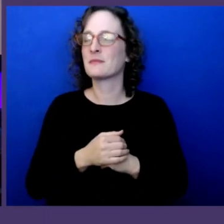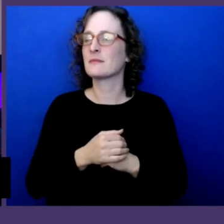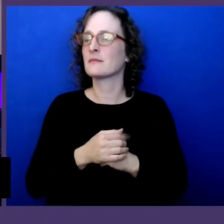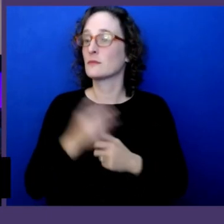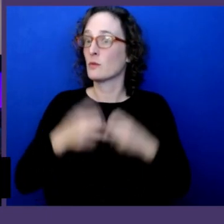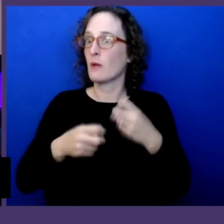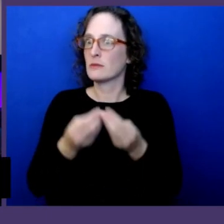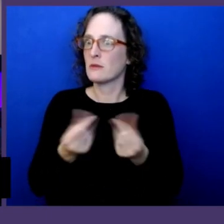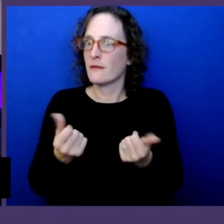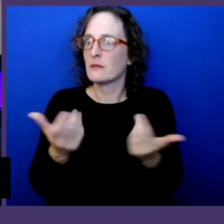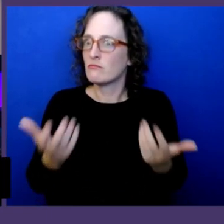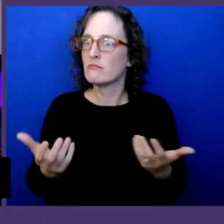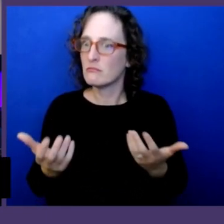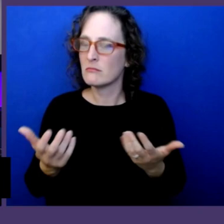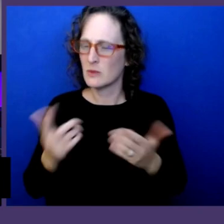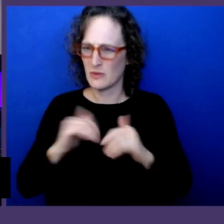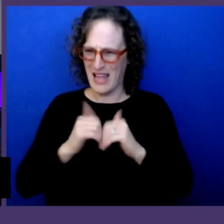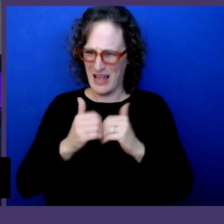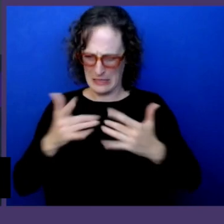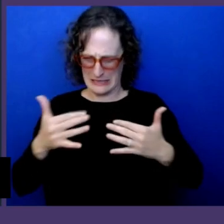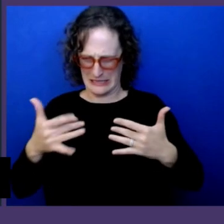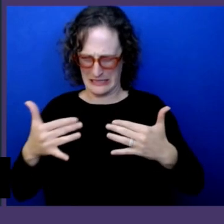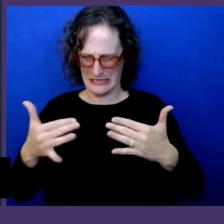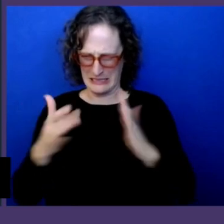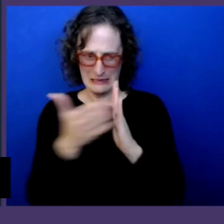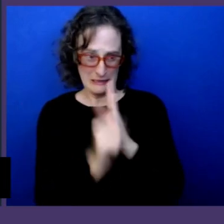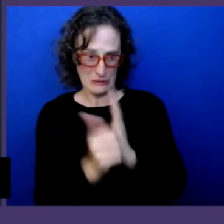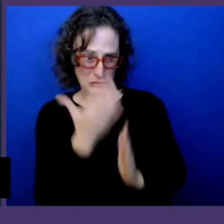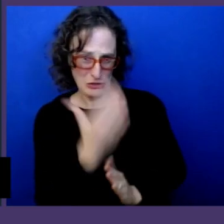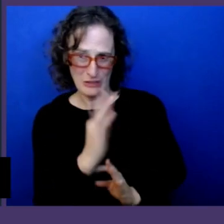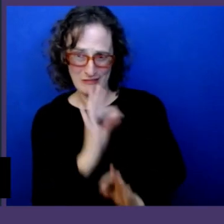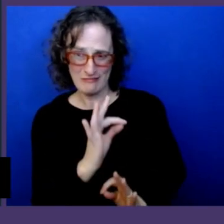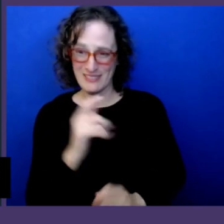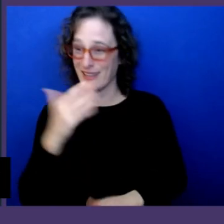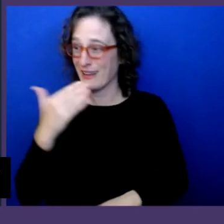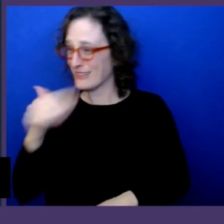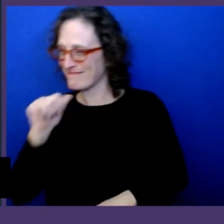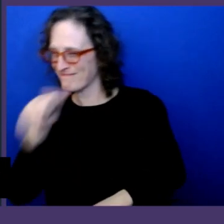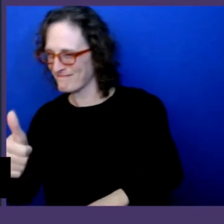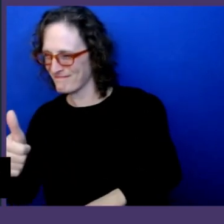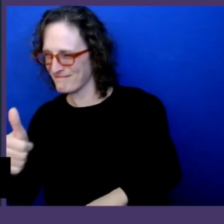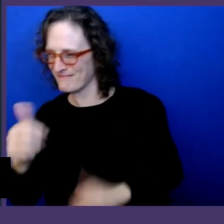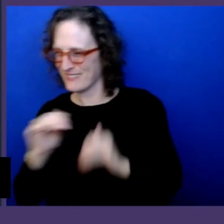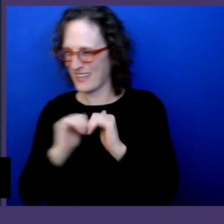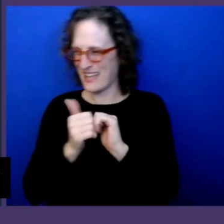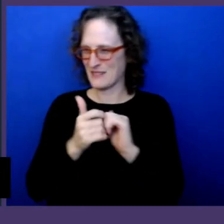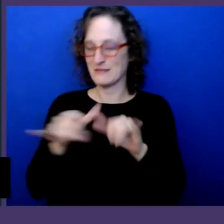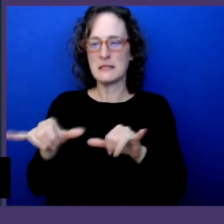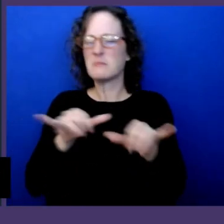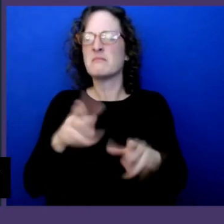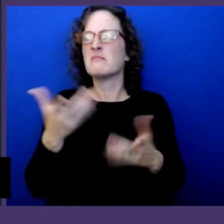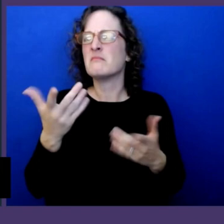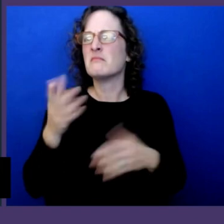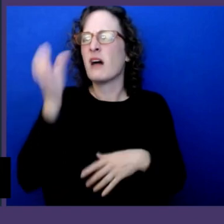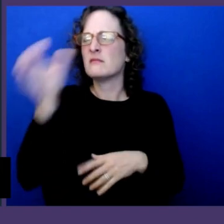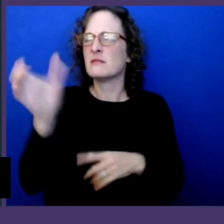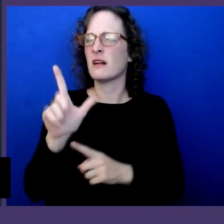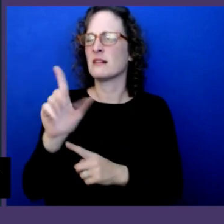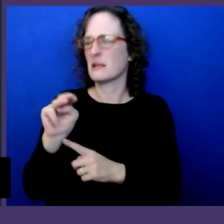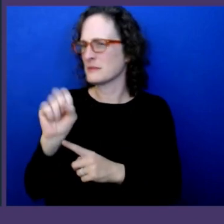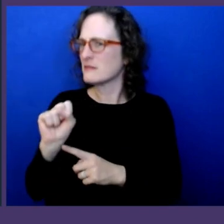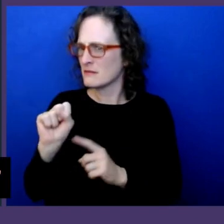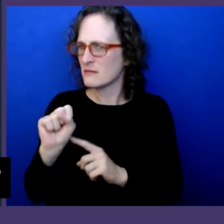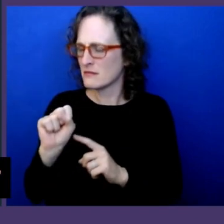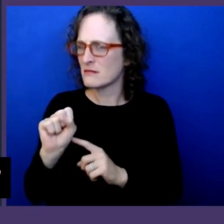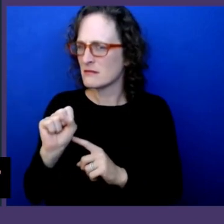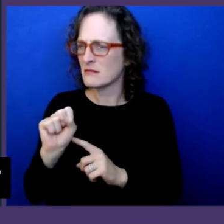good at, and we lean on tools computationally. You want to do the same potentially with your LLMs. So in particular, we may